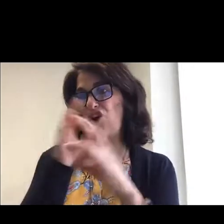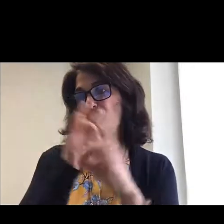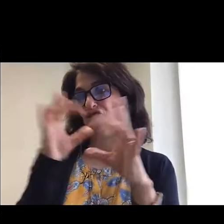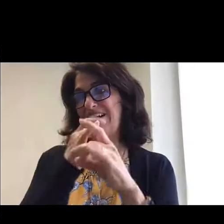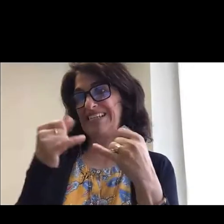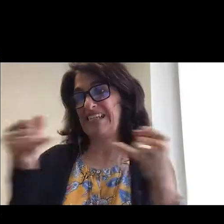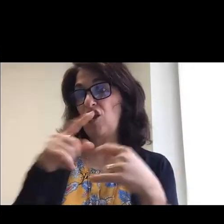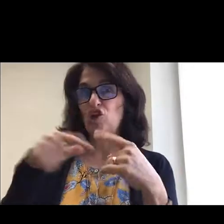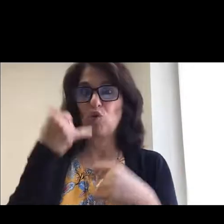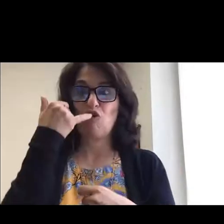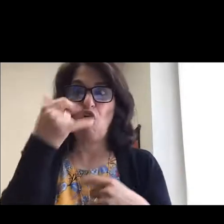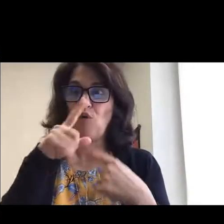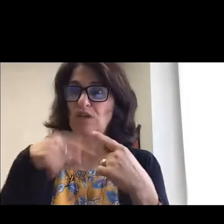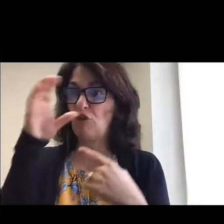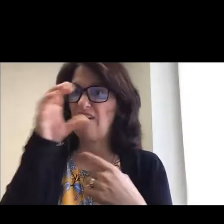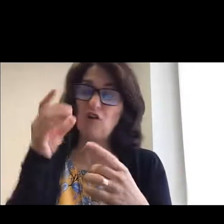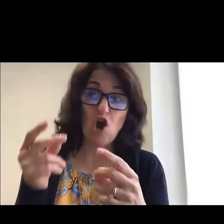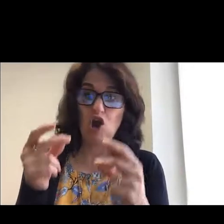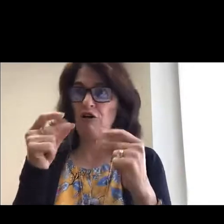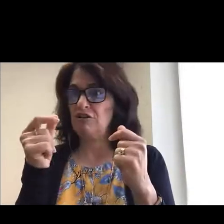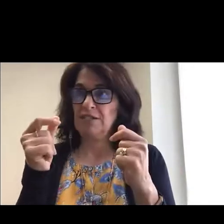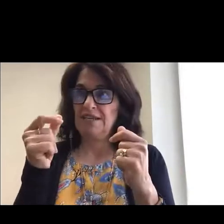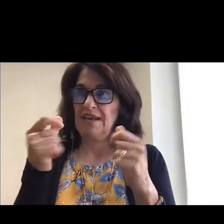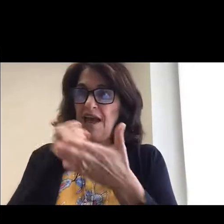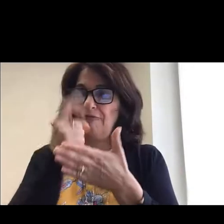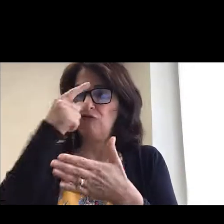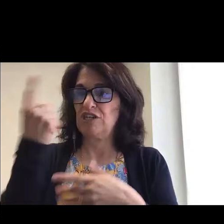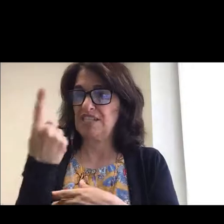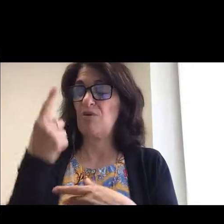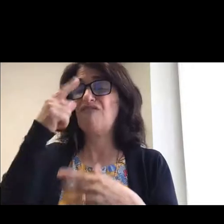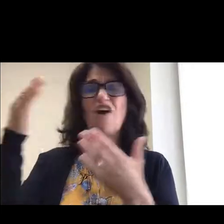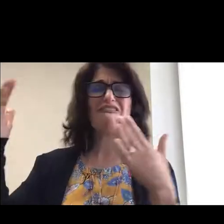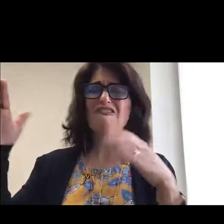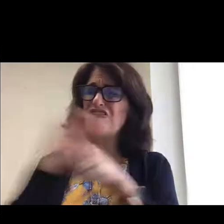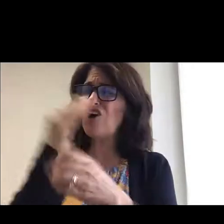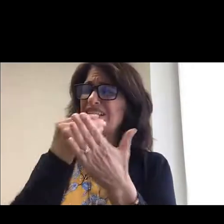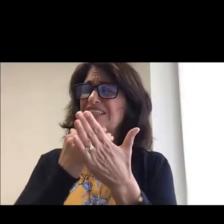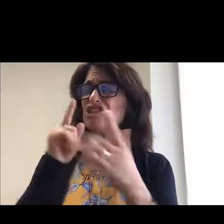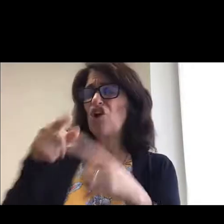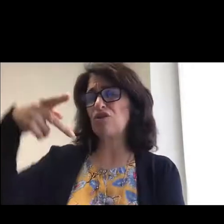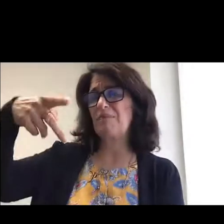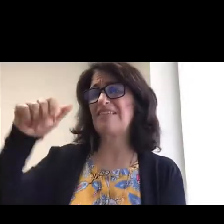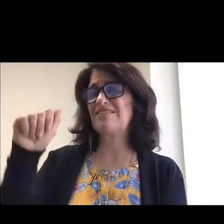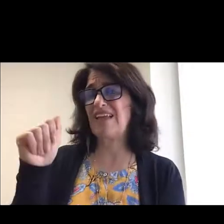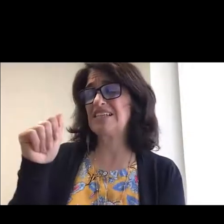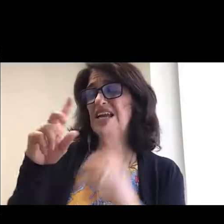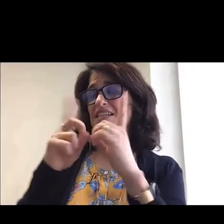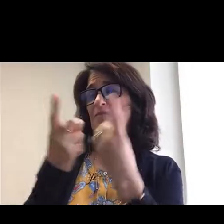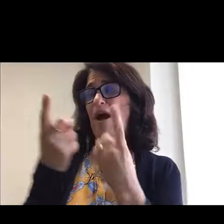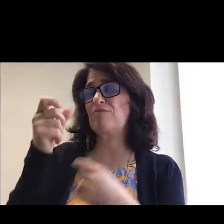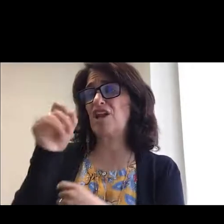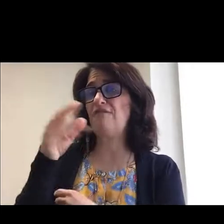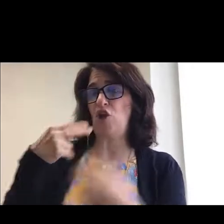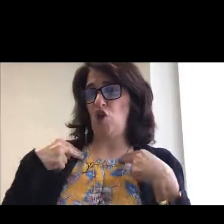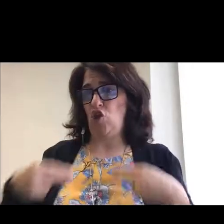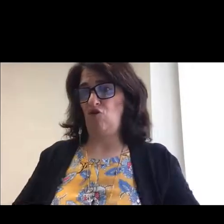urgent help for someone. And for a complete list, go to the Pennsylvania Department of Human Services website